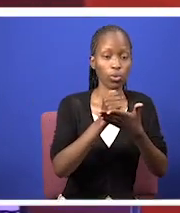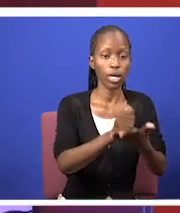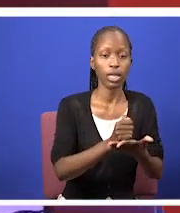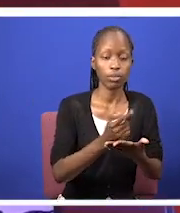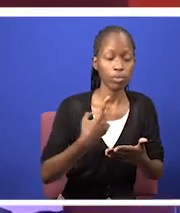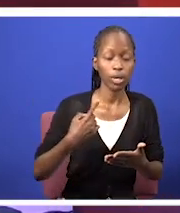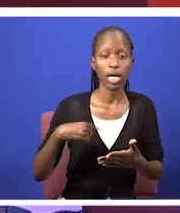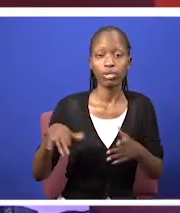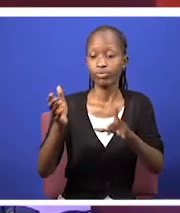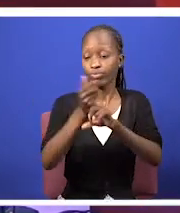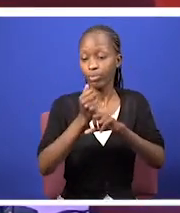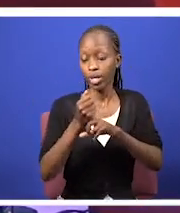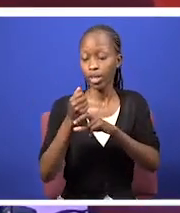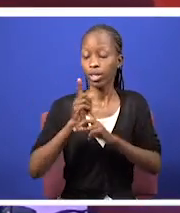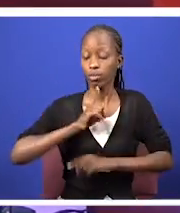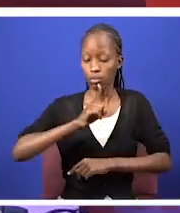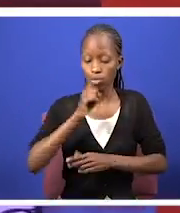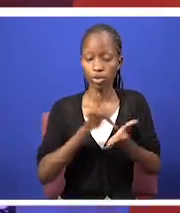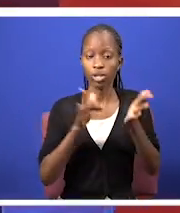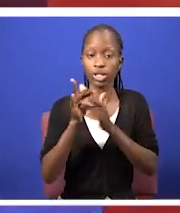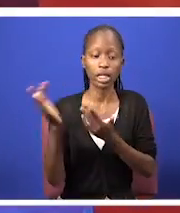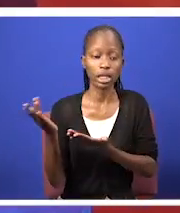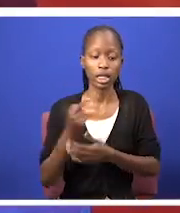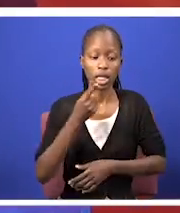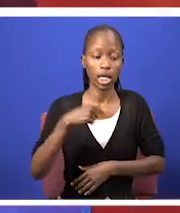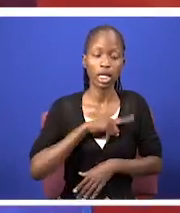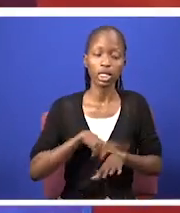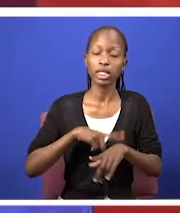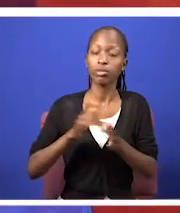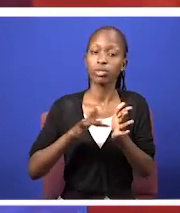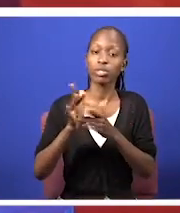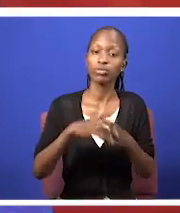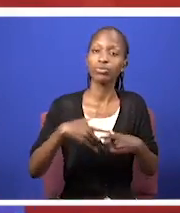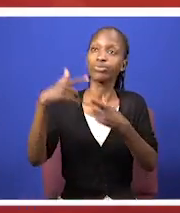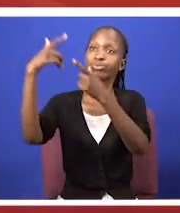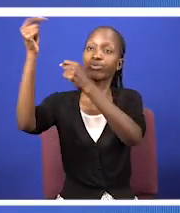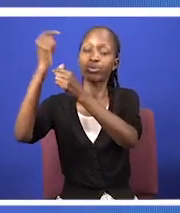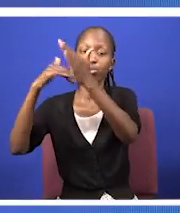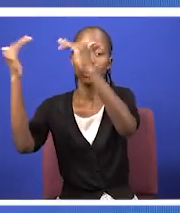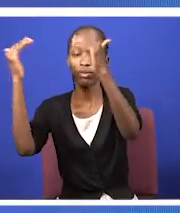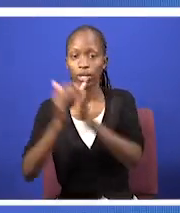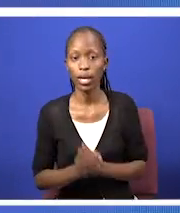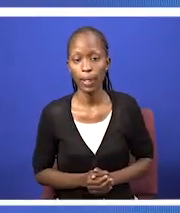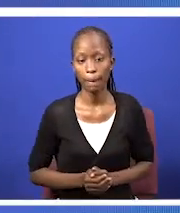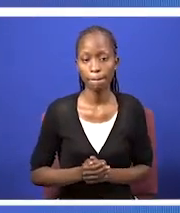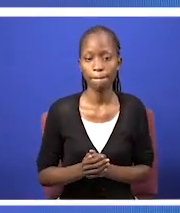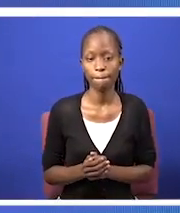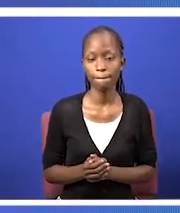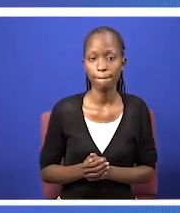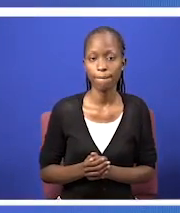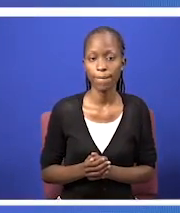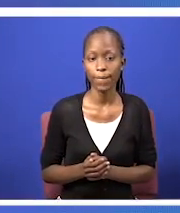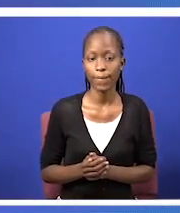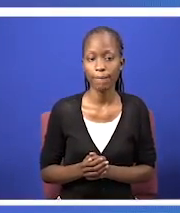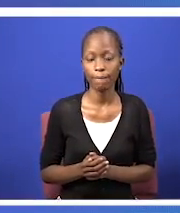to help us fulfill the commission that Jesus left us when he went into heaven. So we're going to